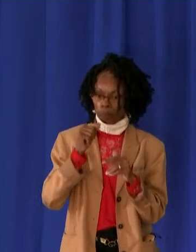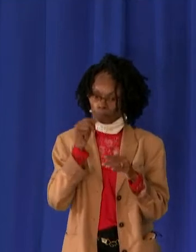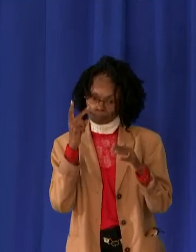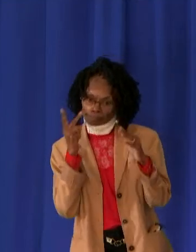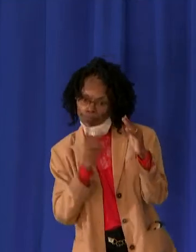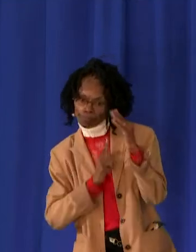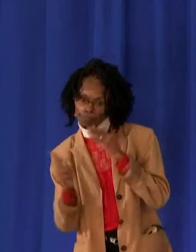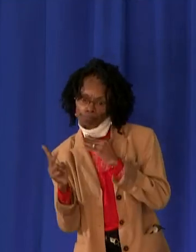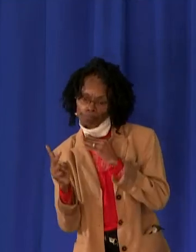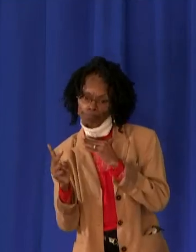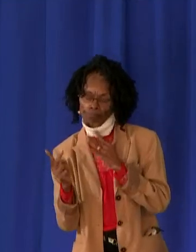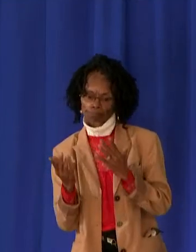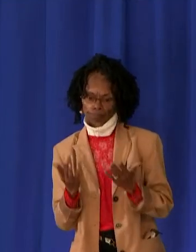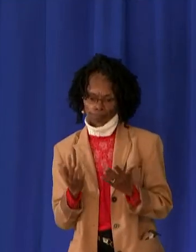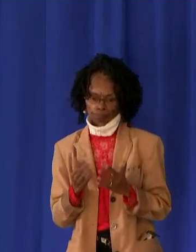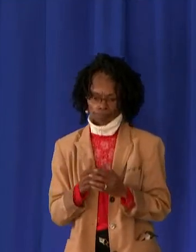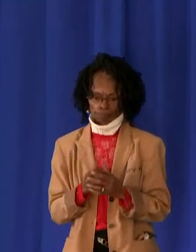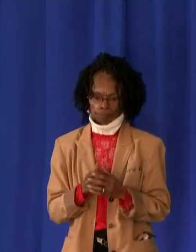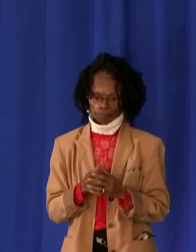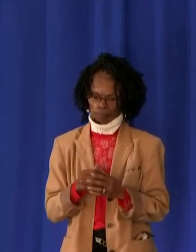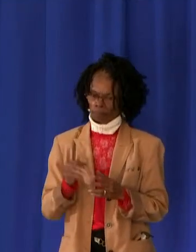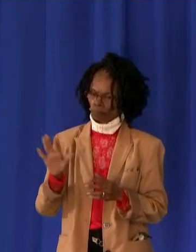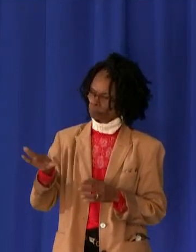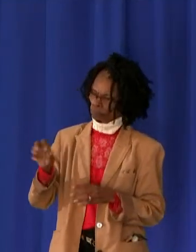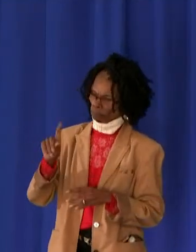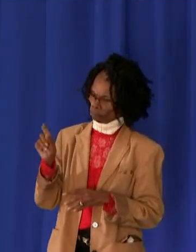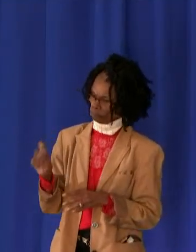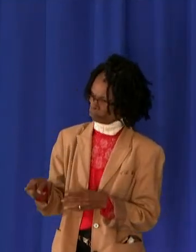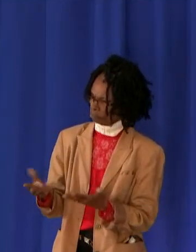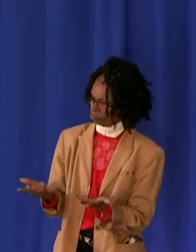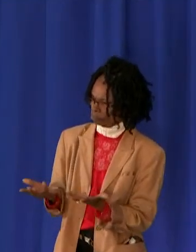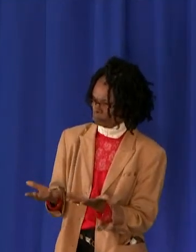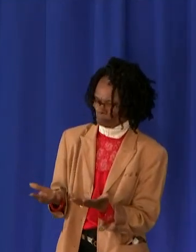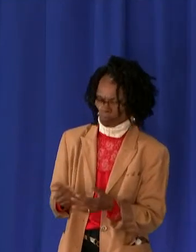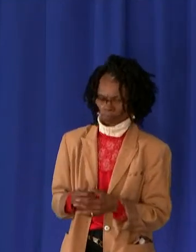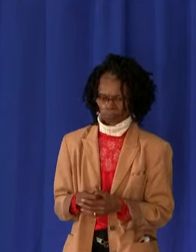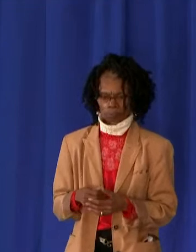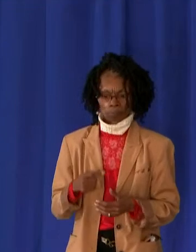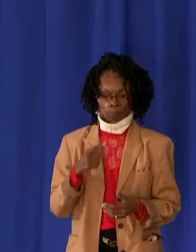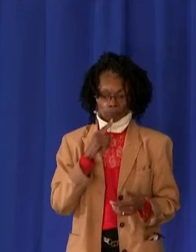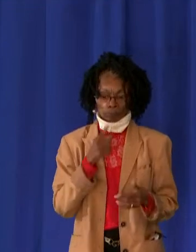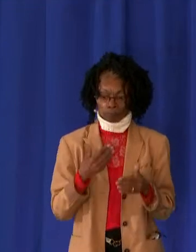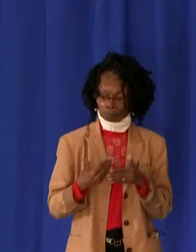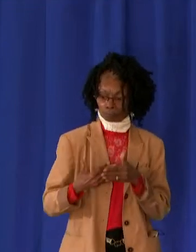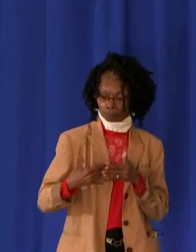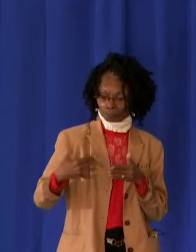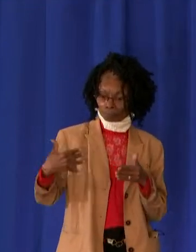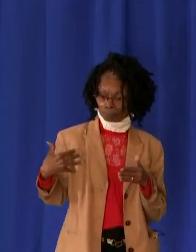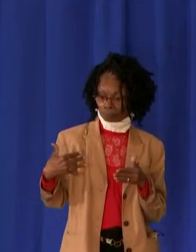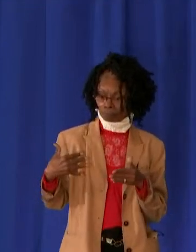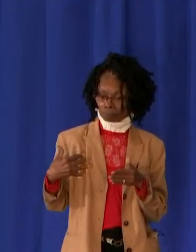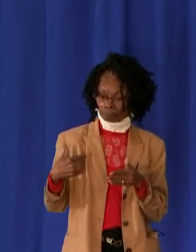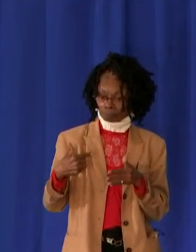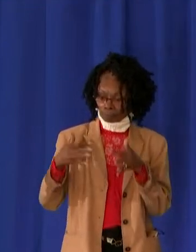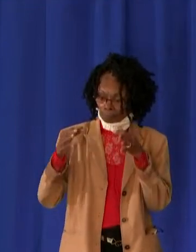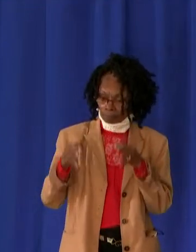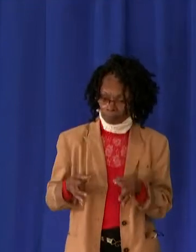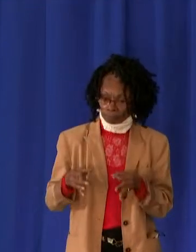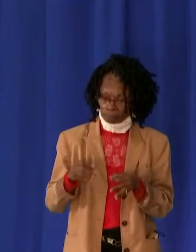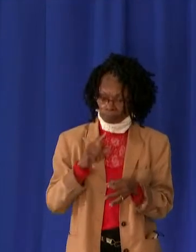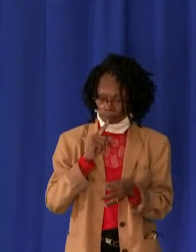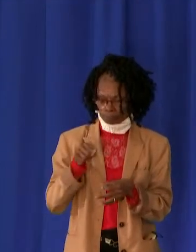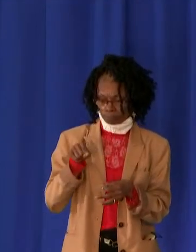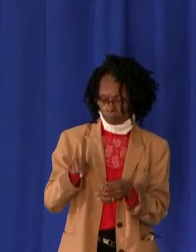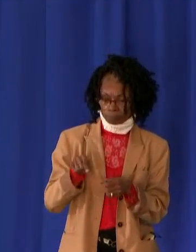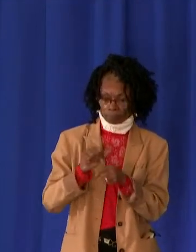Your question is what? Is there any concern that this could be a premature move considering how unpredictable this virus has